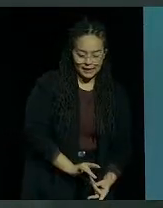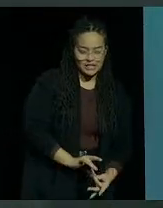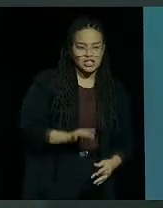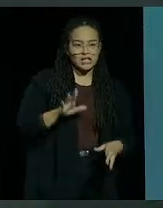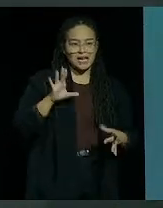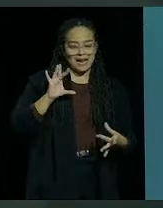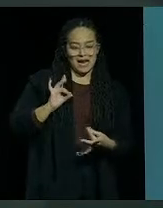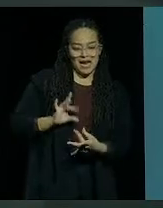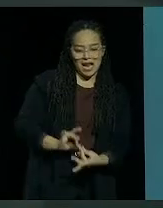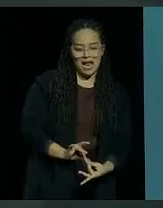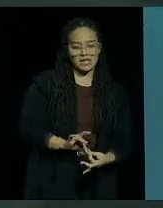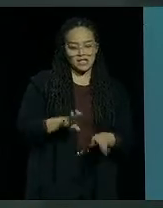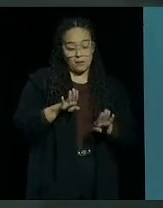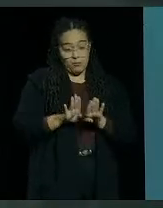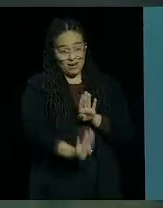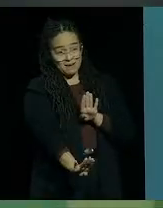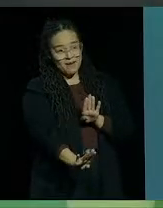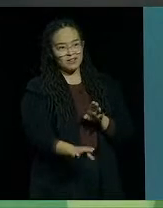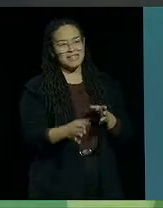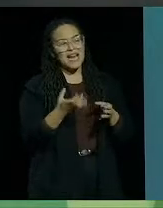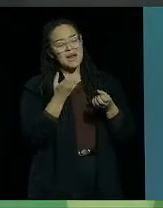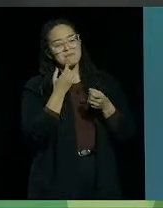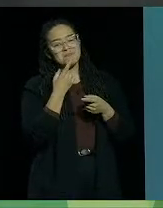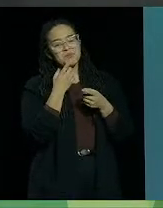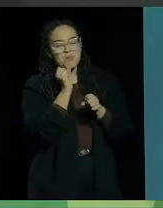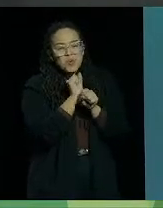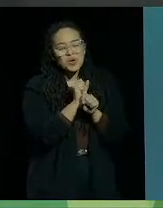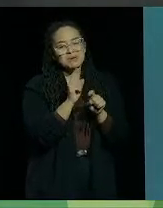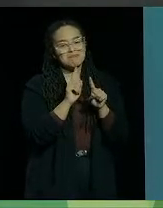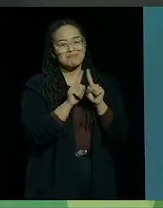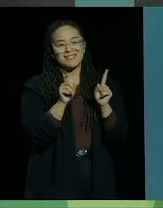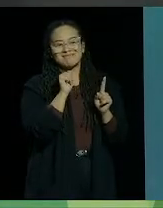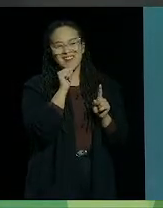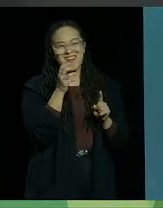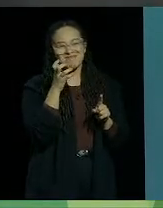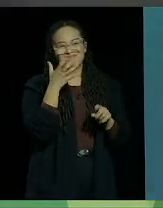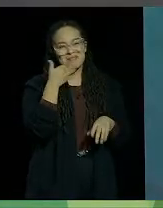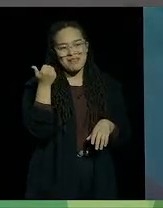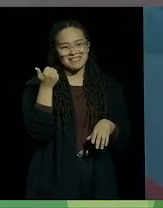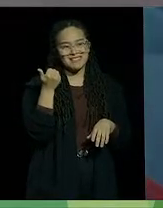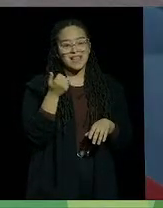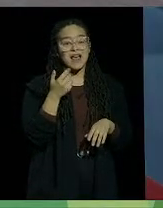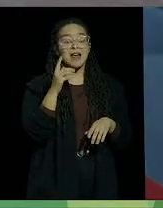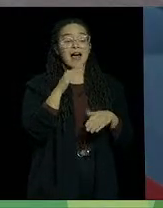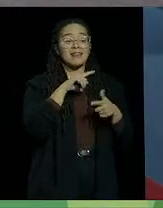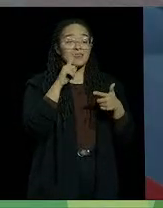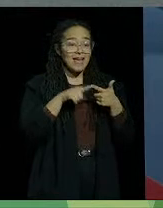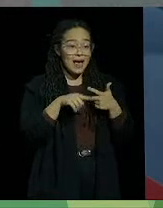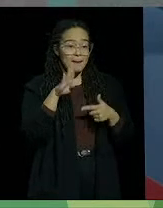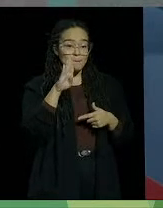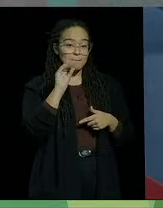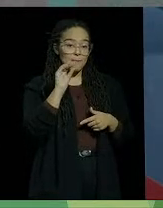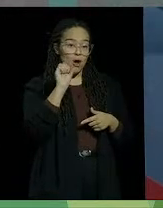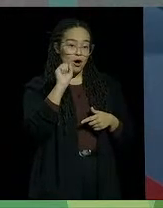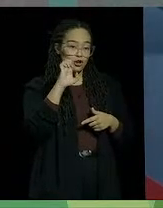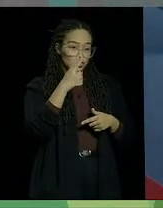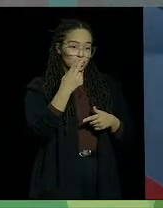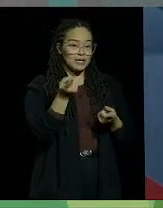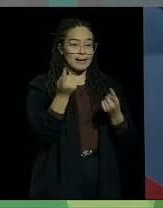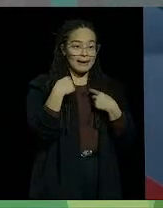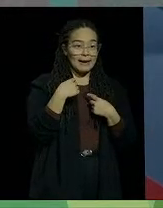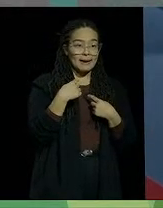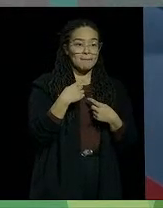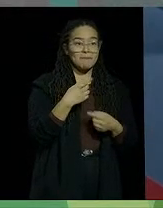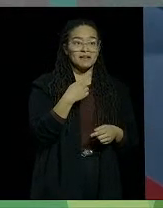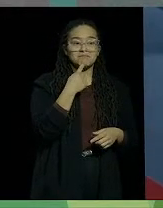pedal and pressed it. It worked, but it just wasn't ideal. Then, Bosch approached me with a solution that took the electric braking